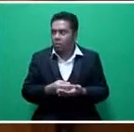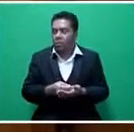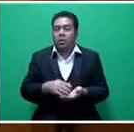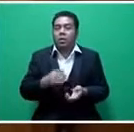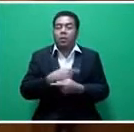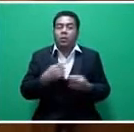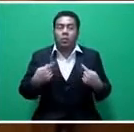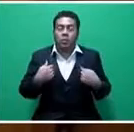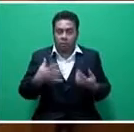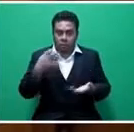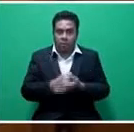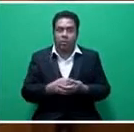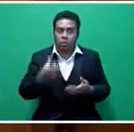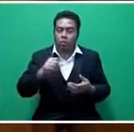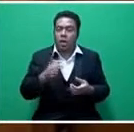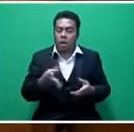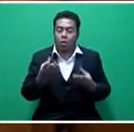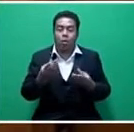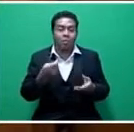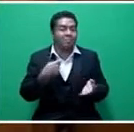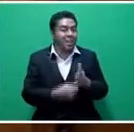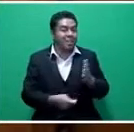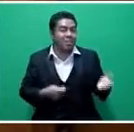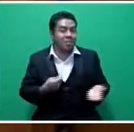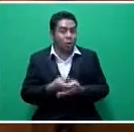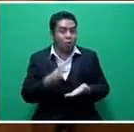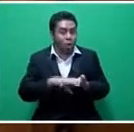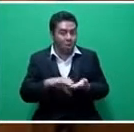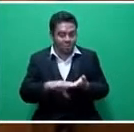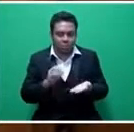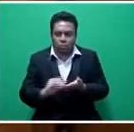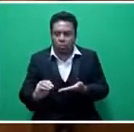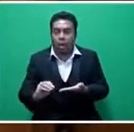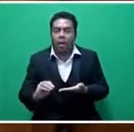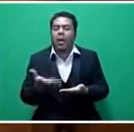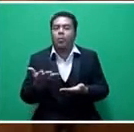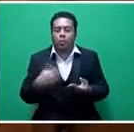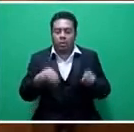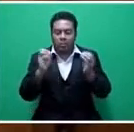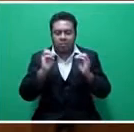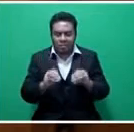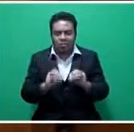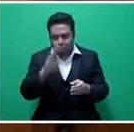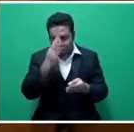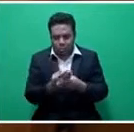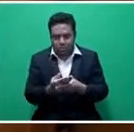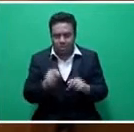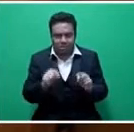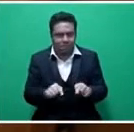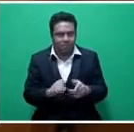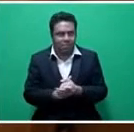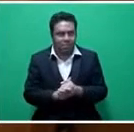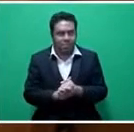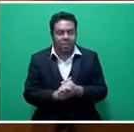efficiently we use our taxpayers' dollars, but also set an example to the very students we are looking at. Mr. Speaker, the current